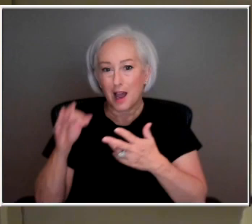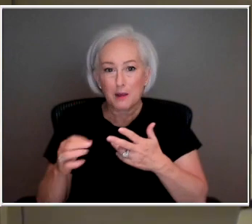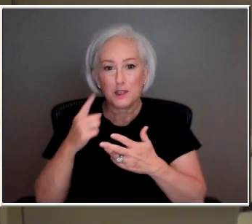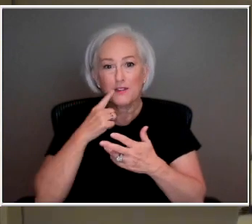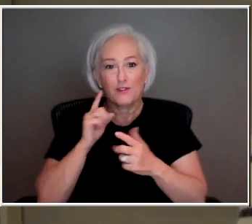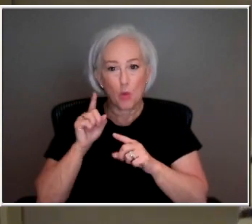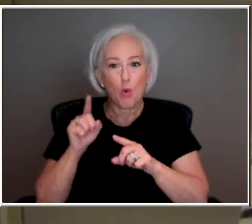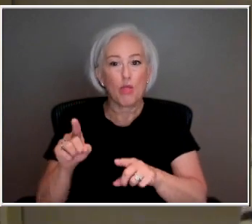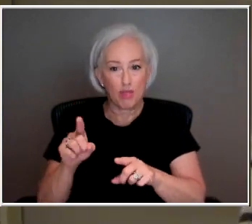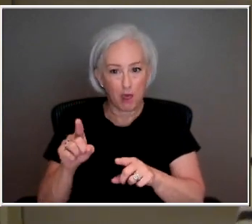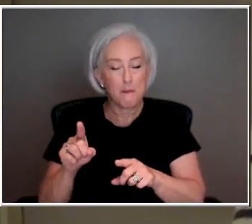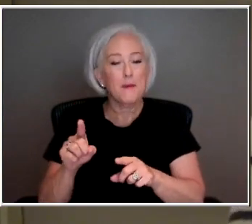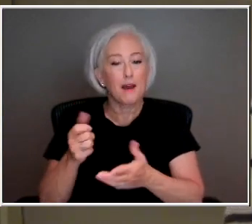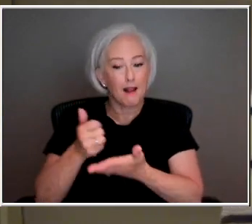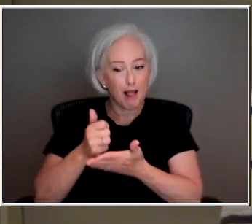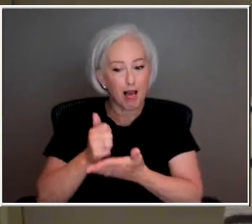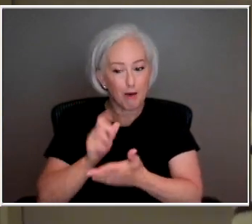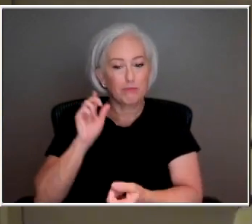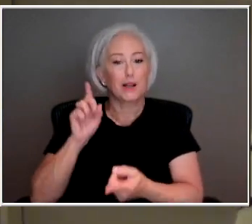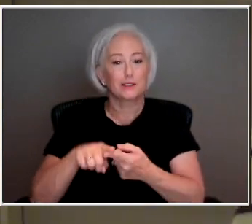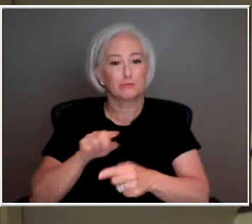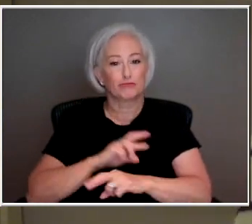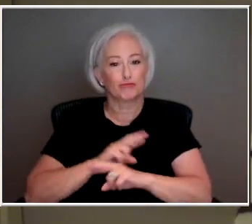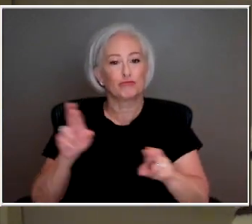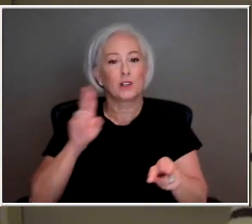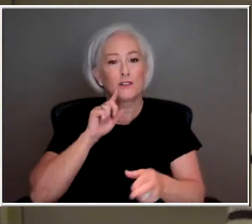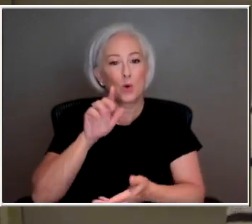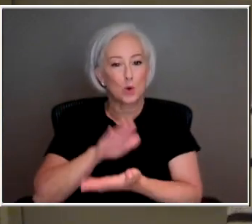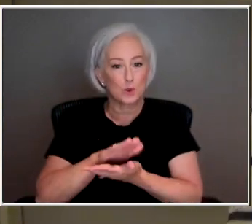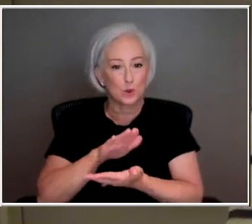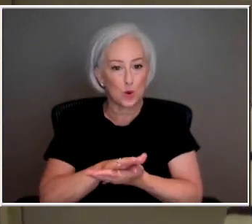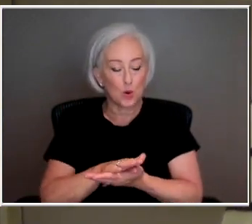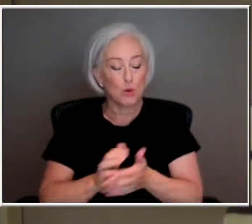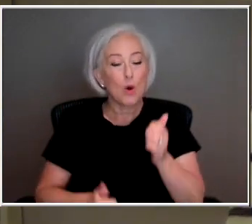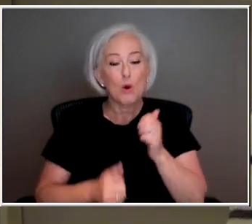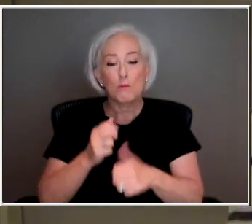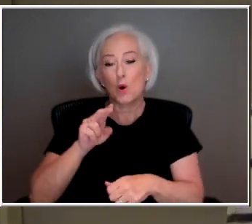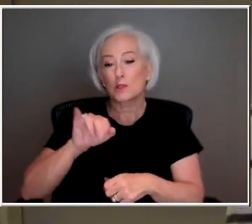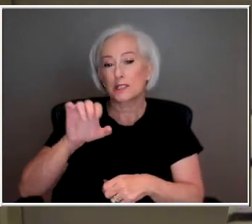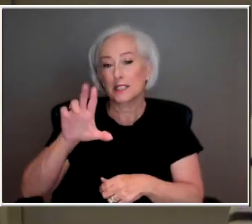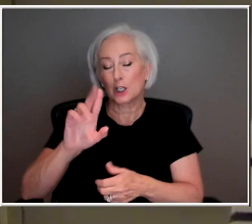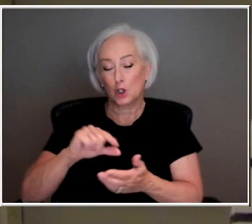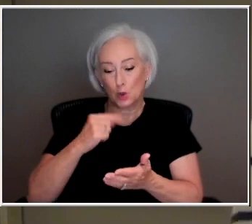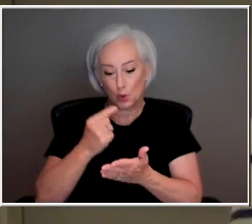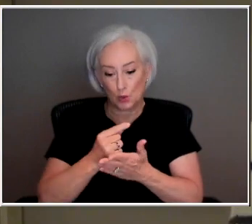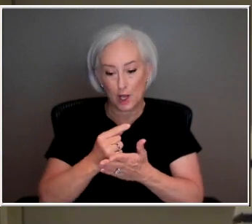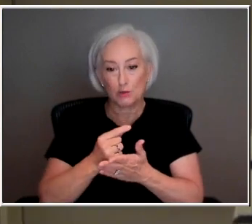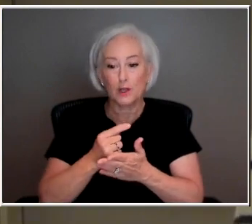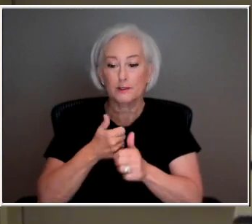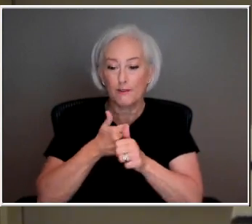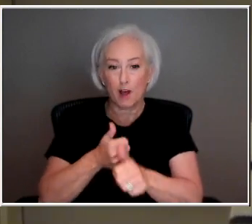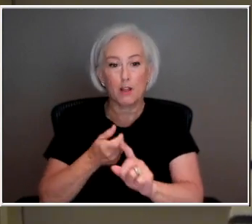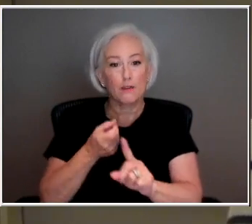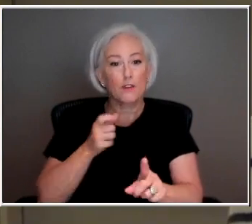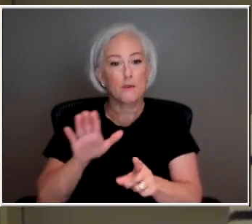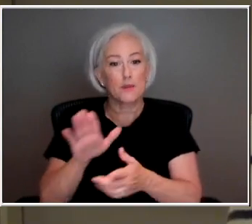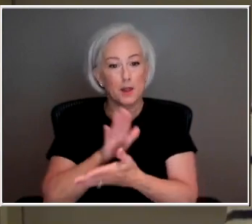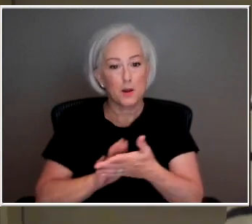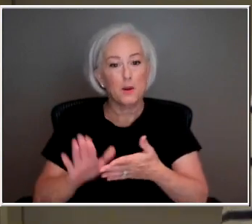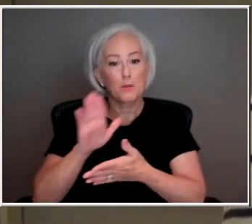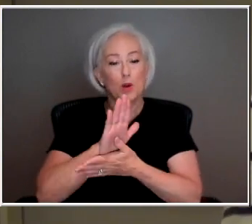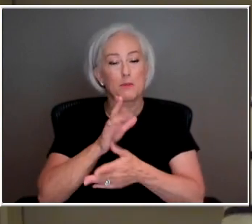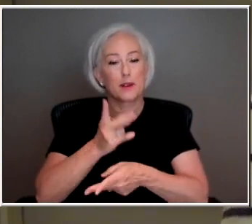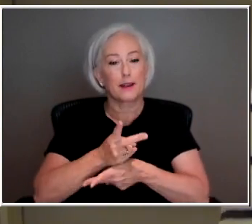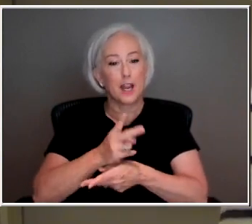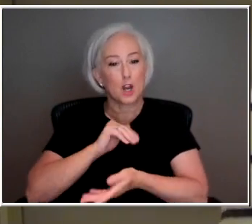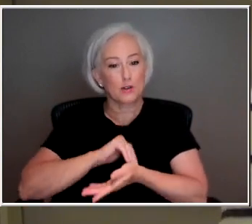where most neonatal ICU graduates are followed by a primary care doctor, we feel that it's so important that our commitment to